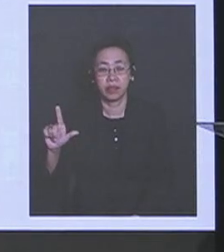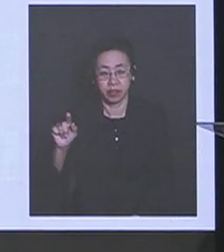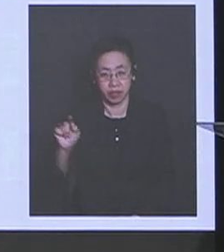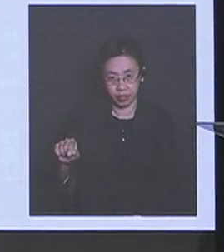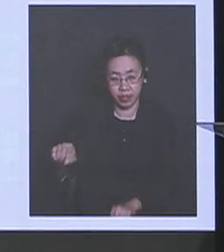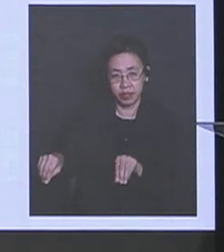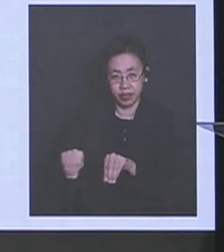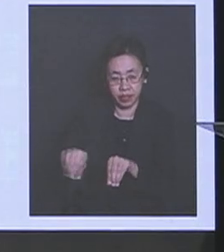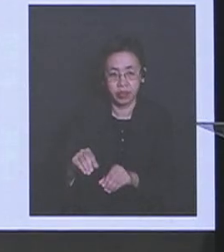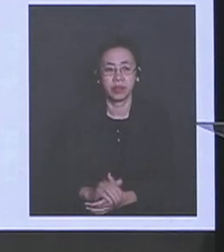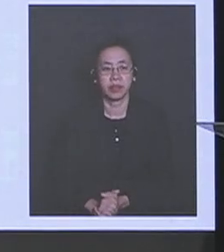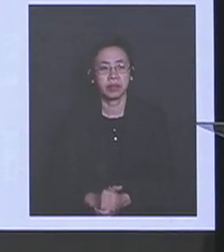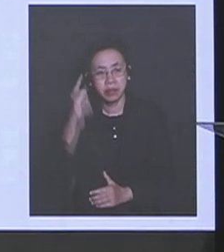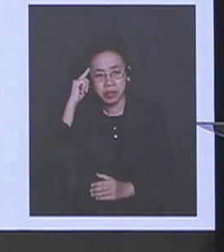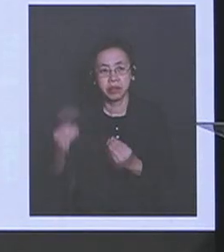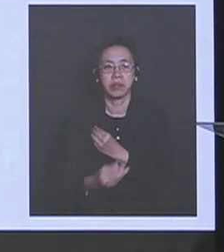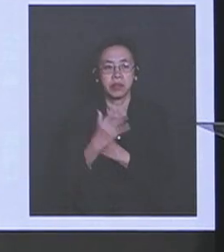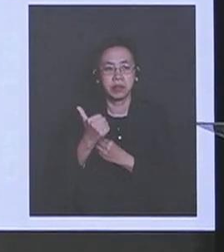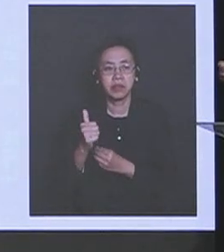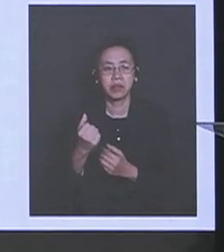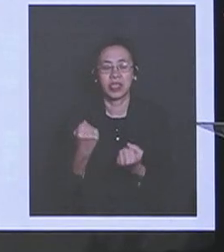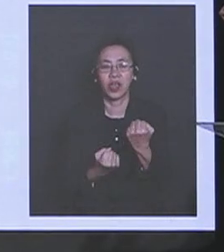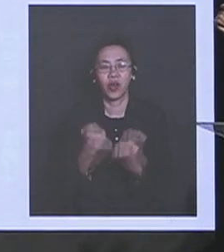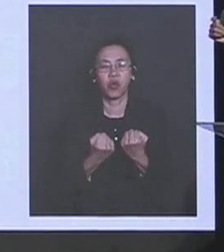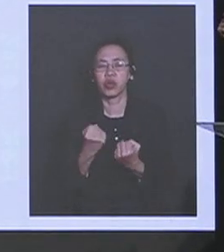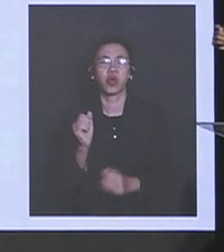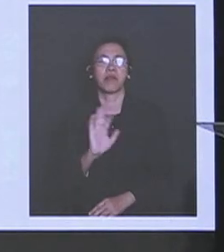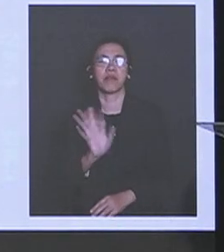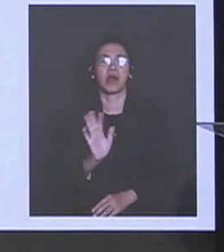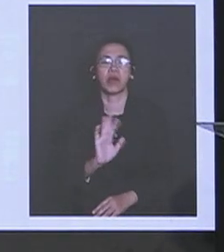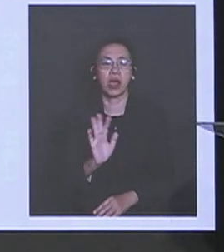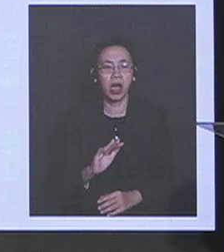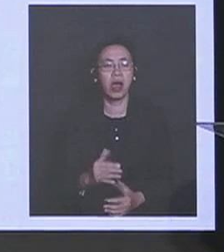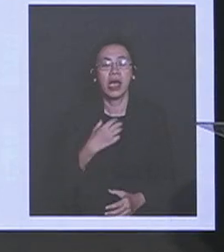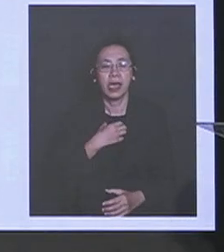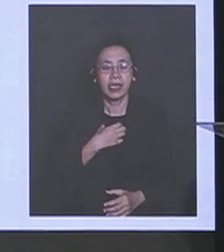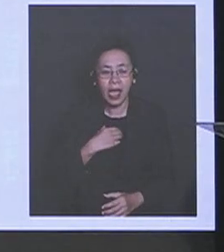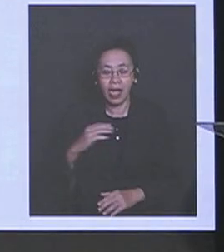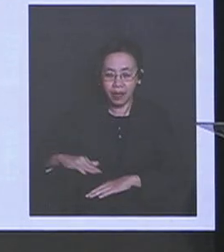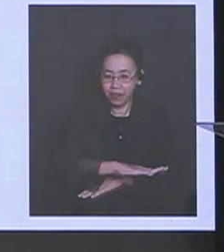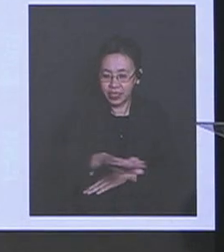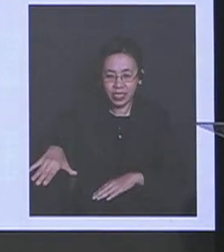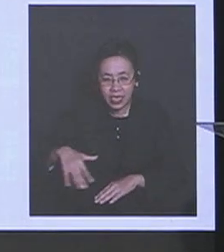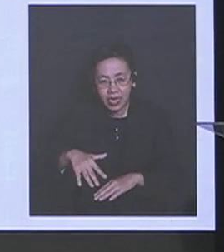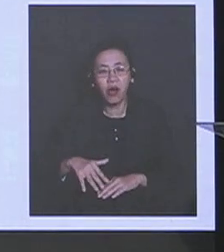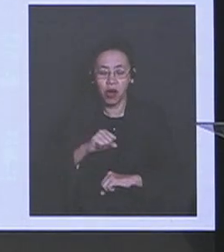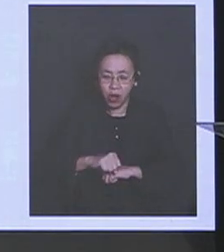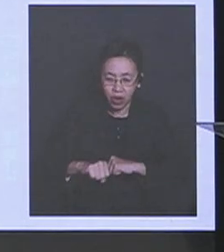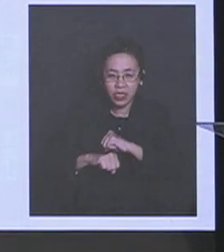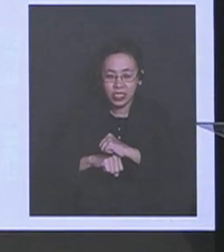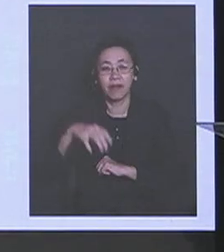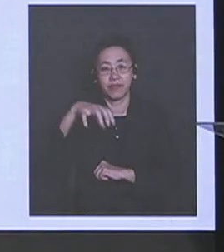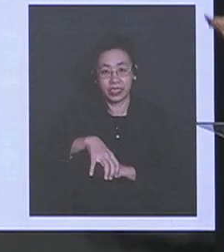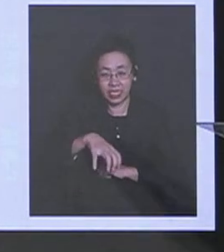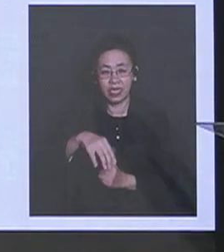from the street, and we can create a series of public spaces that can then put people, kind of at the heart of